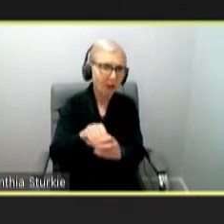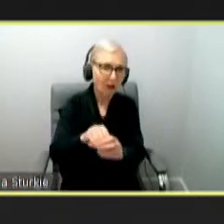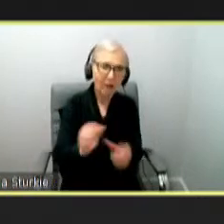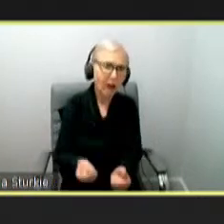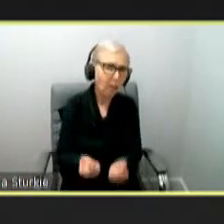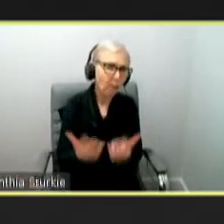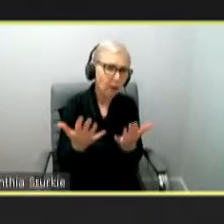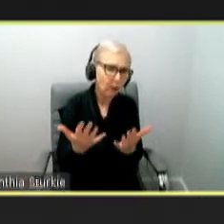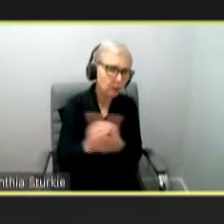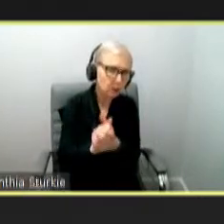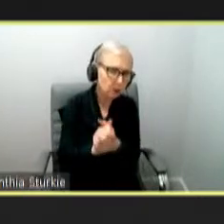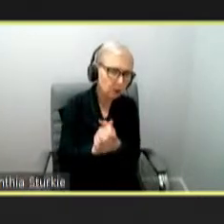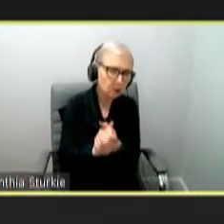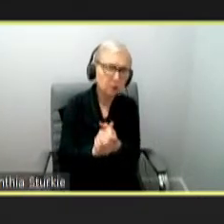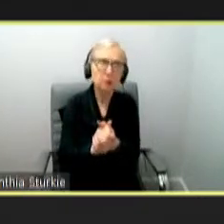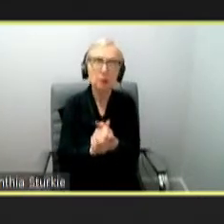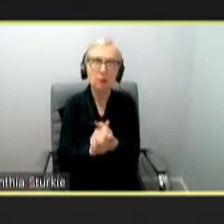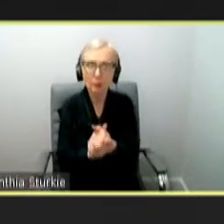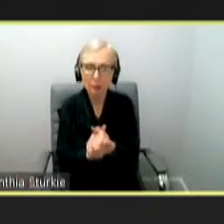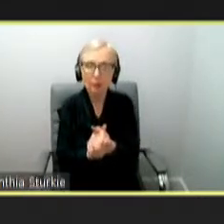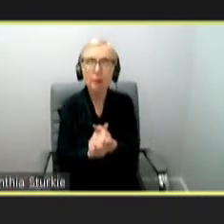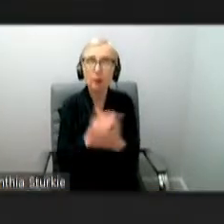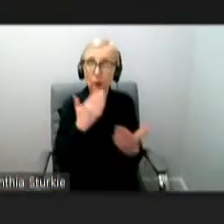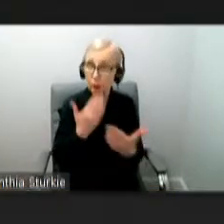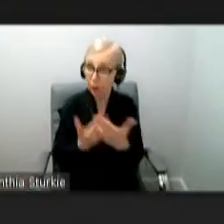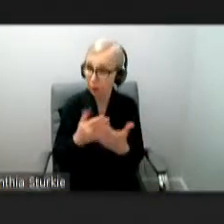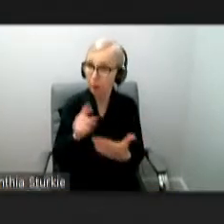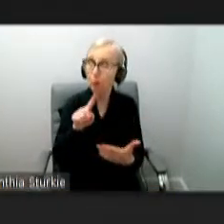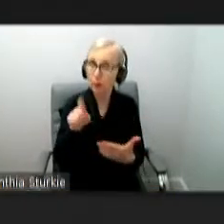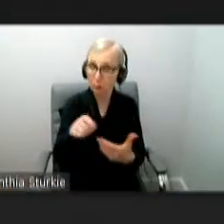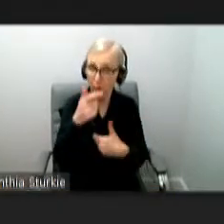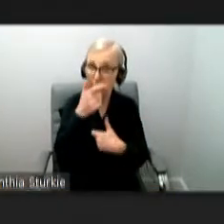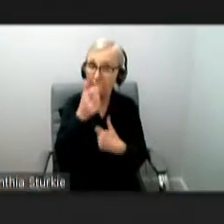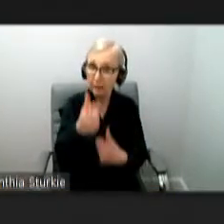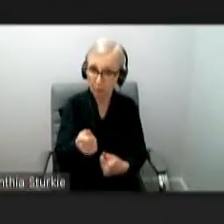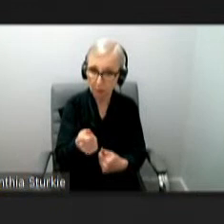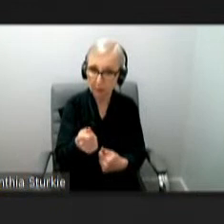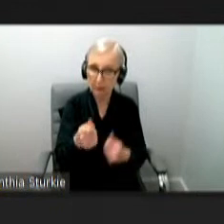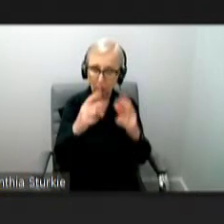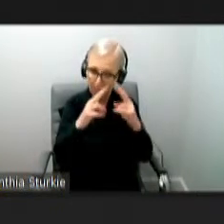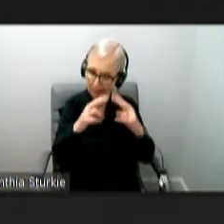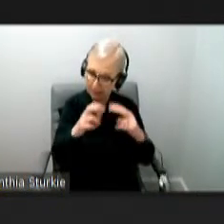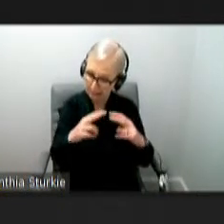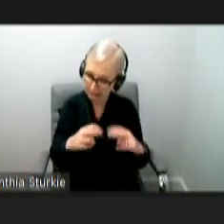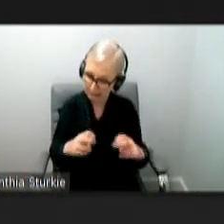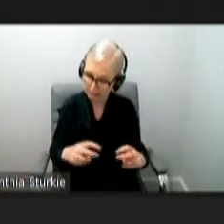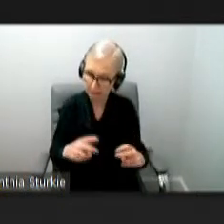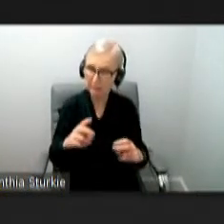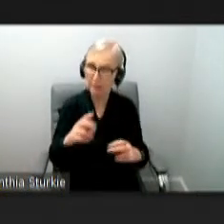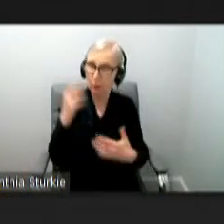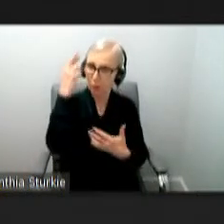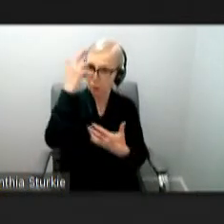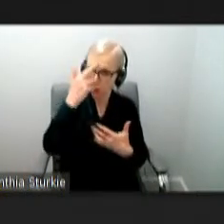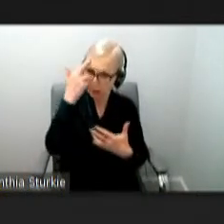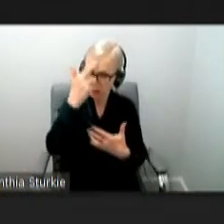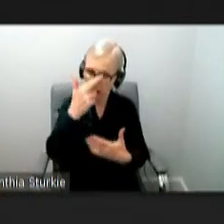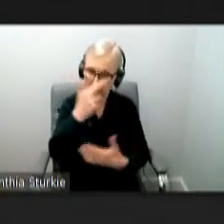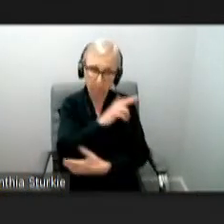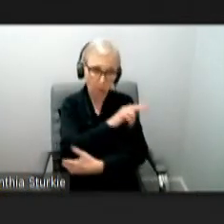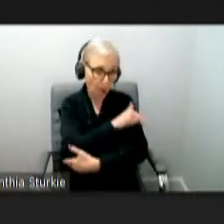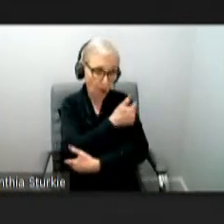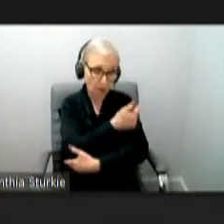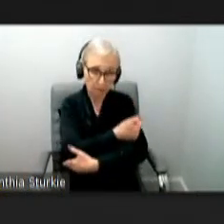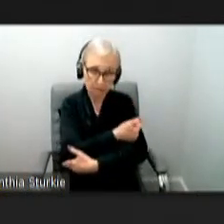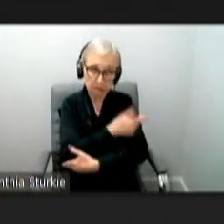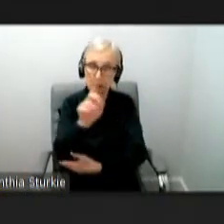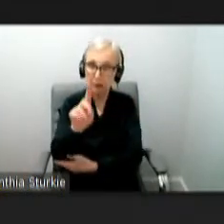Yeah, great question. And we certainly are interested and have been analyzing that reason for hospitalization data and sharing